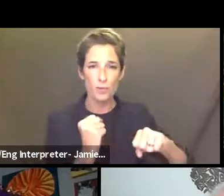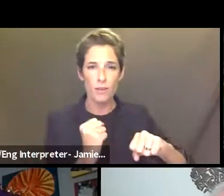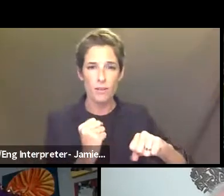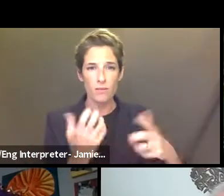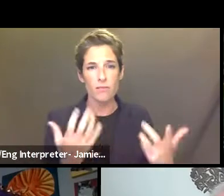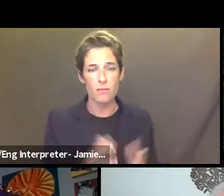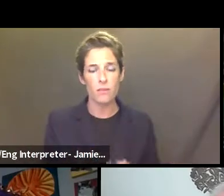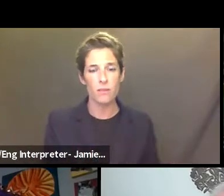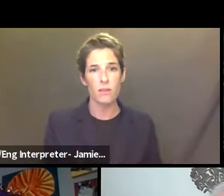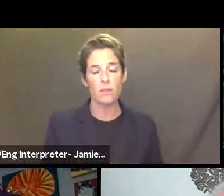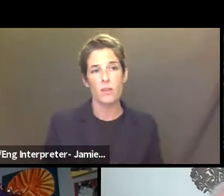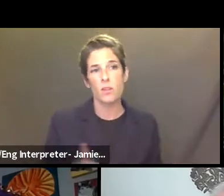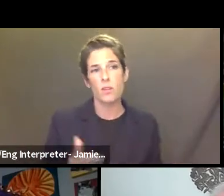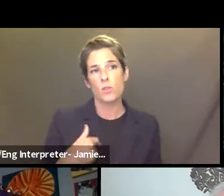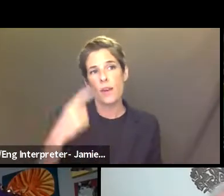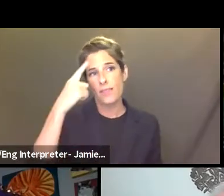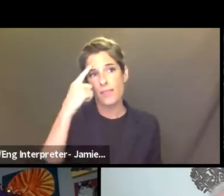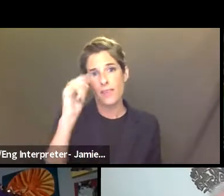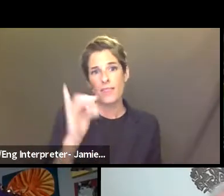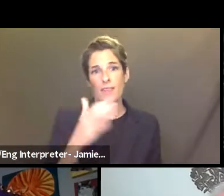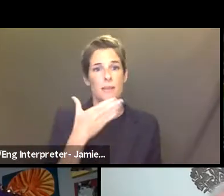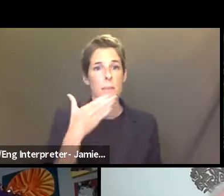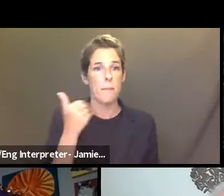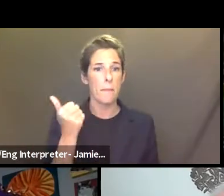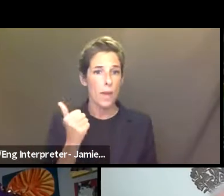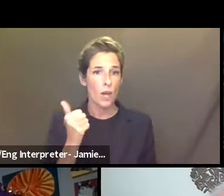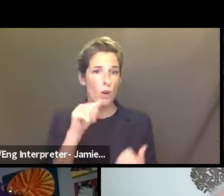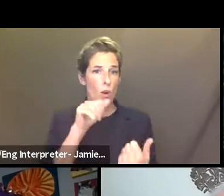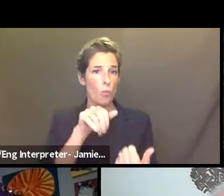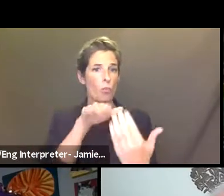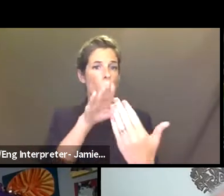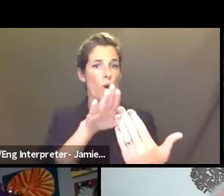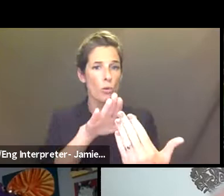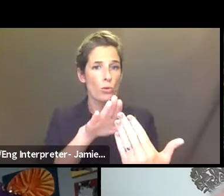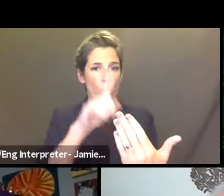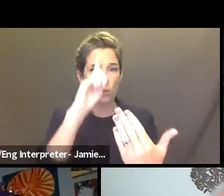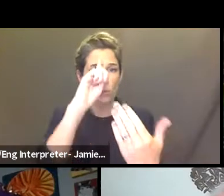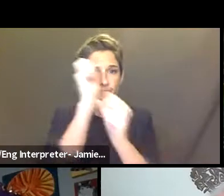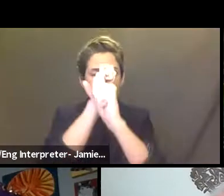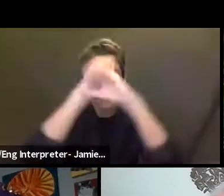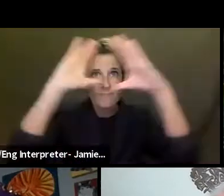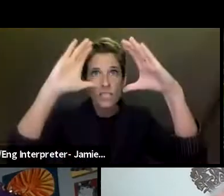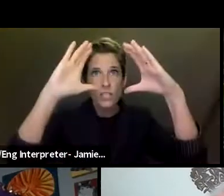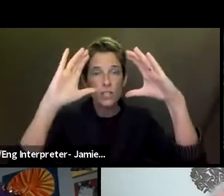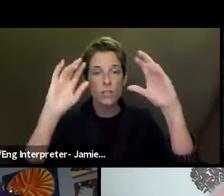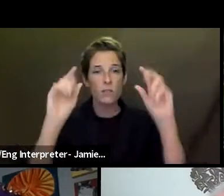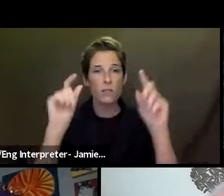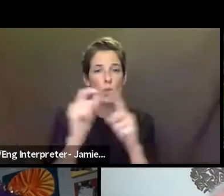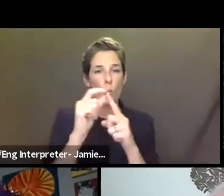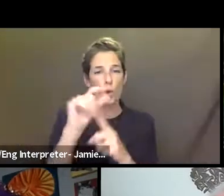about being strong than the typical ways that people often think about it.